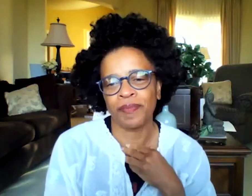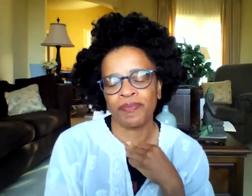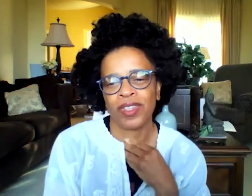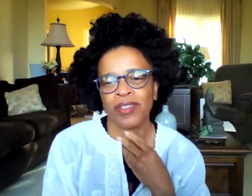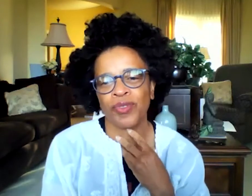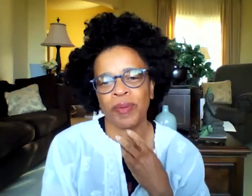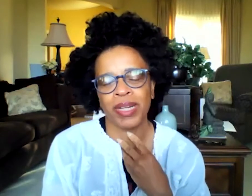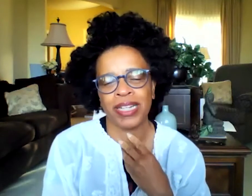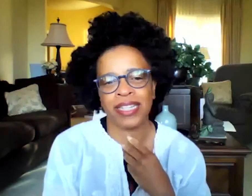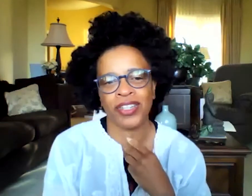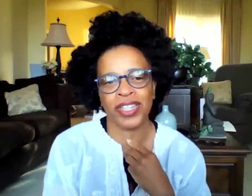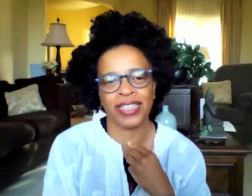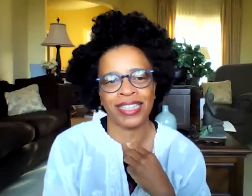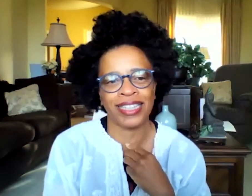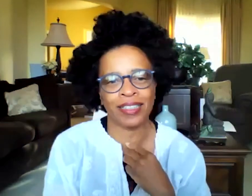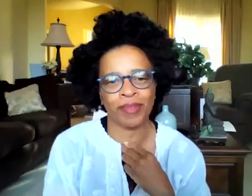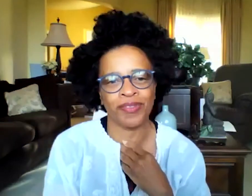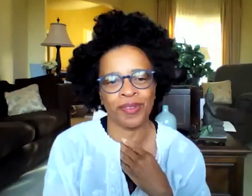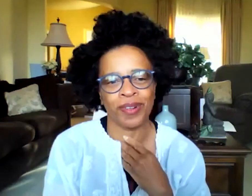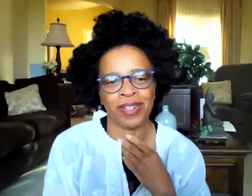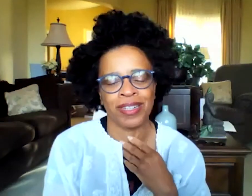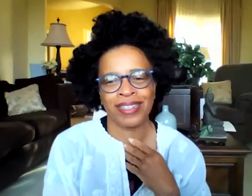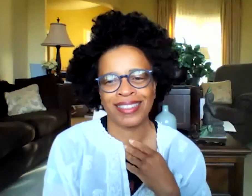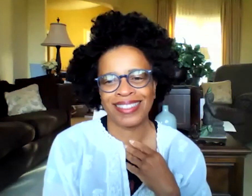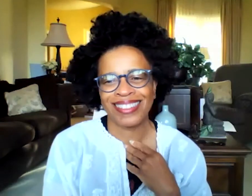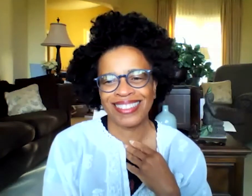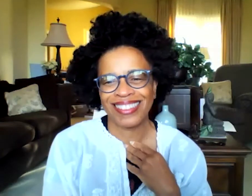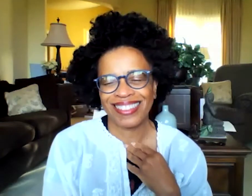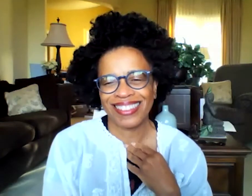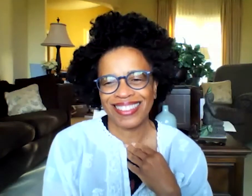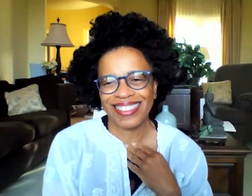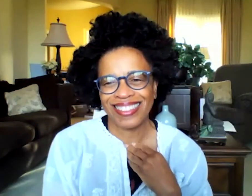have a short meditation at the end before,